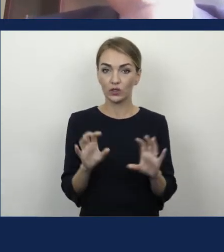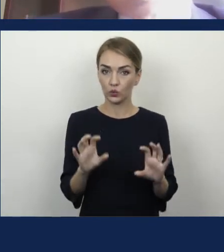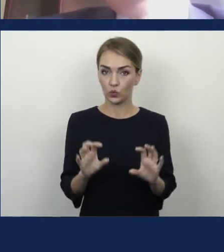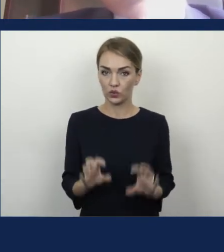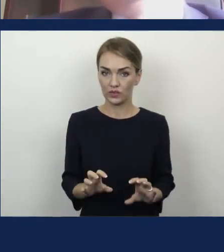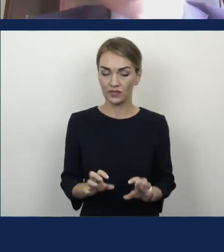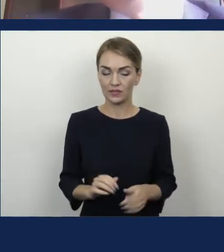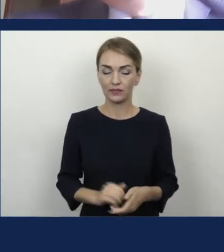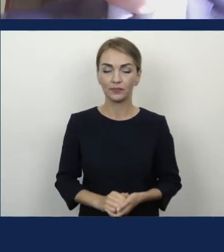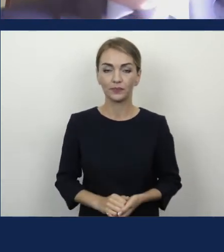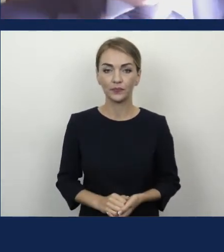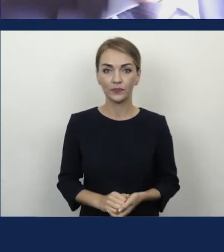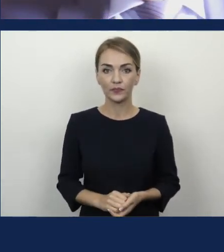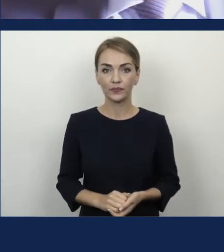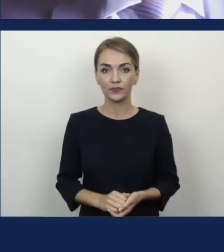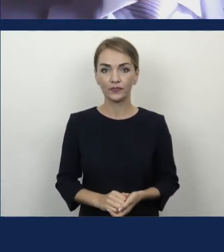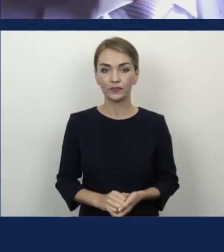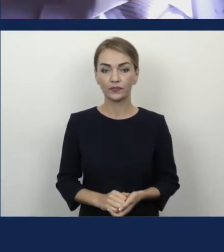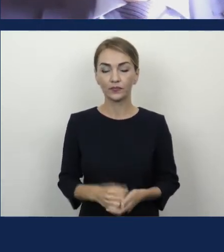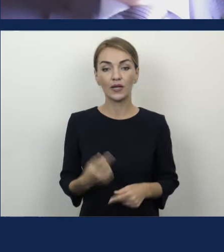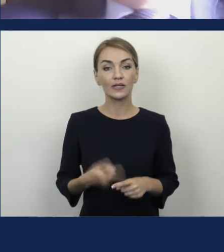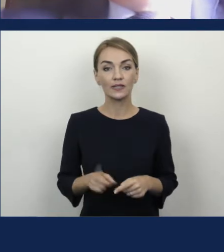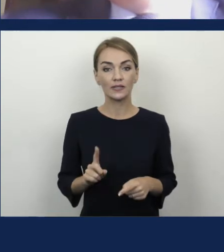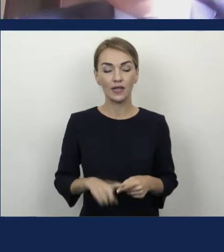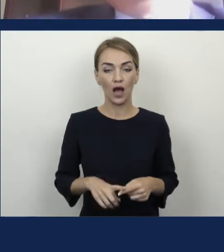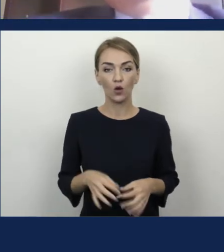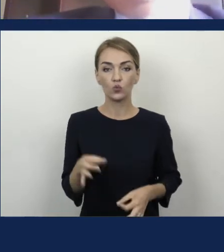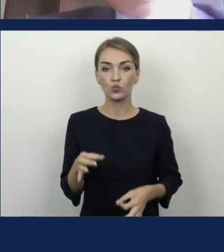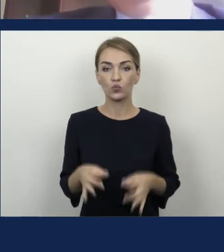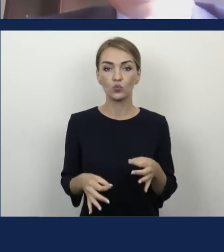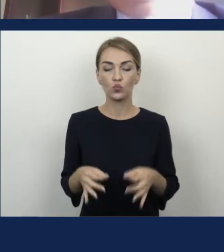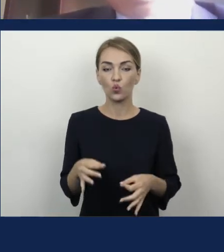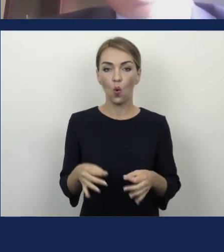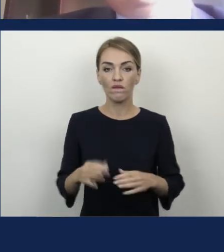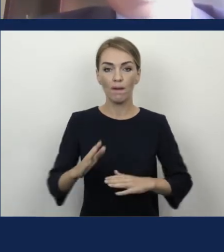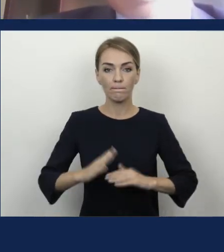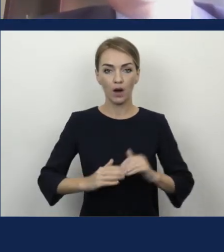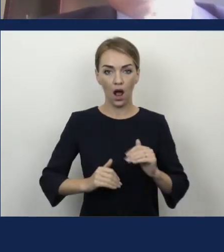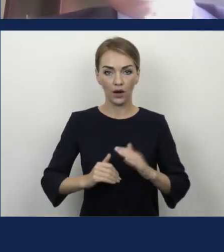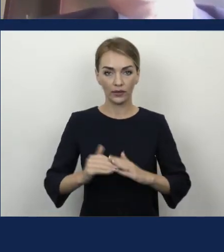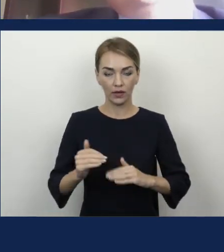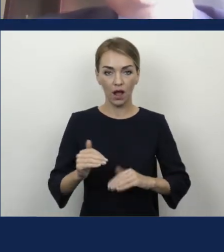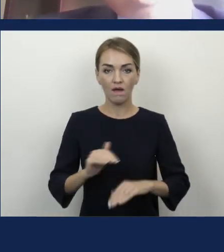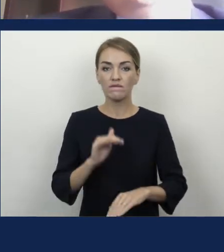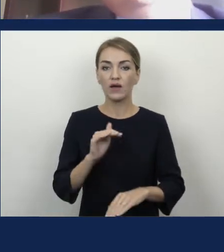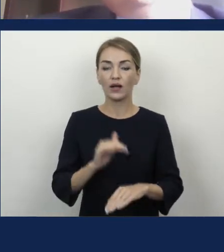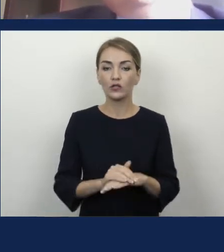This jurisprudence, in effect, restricts the impeached